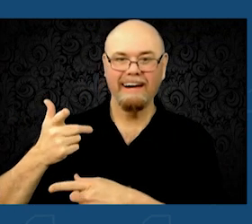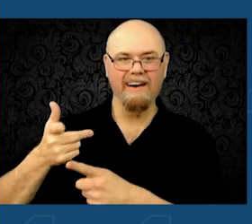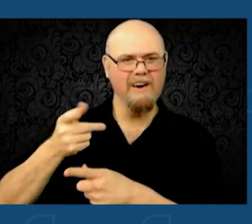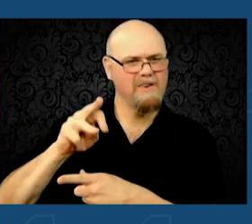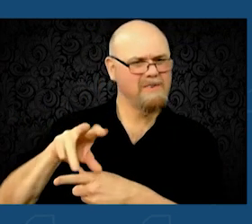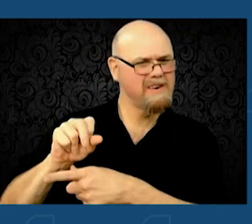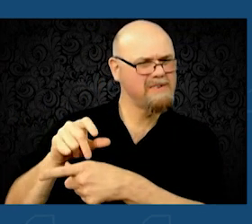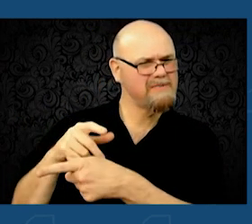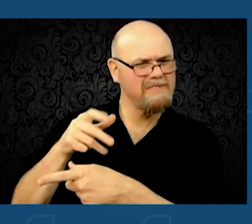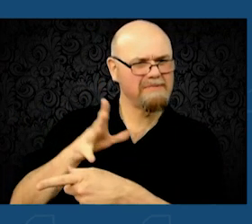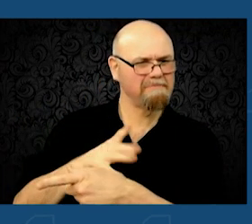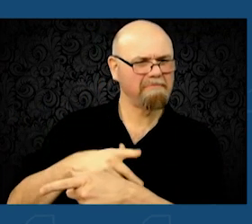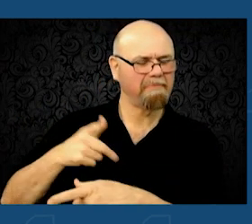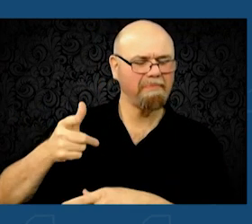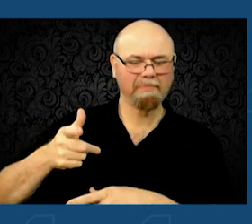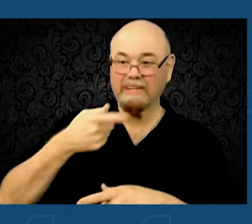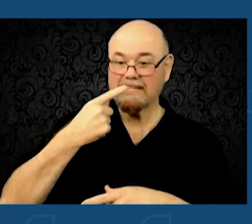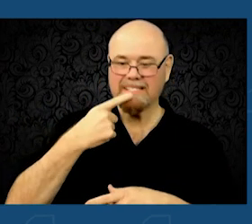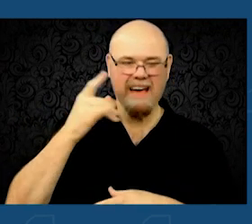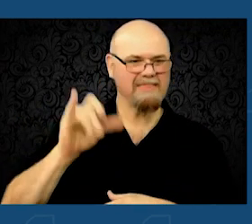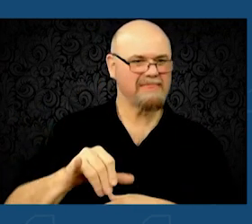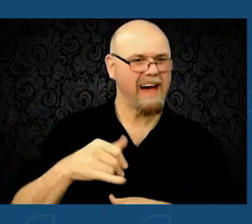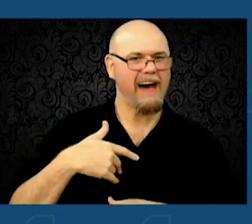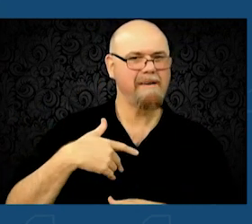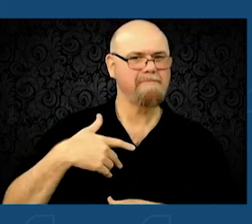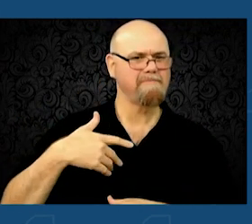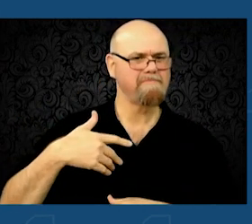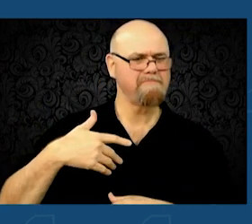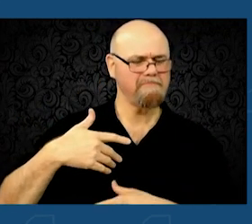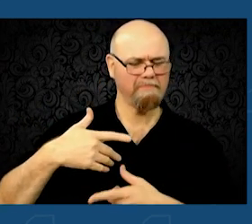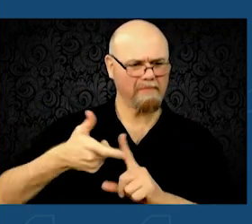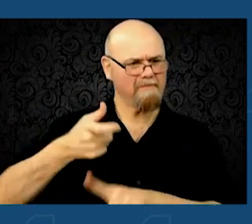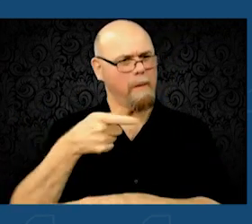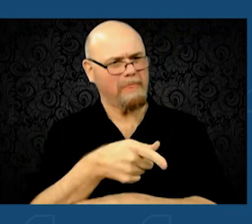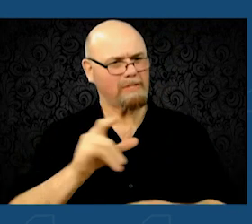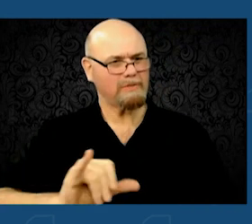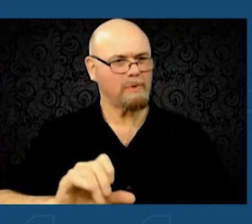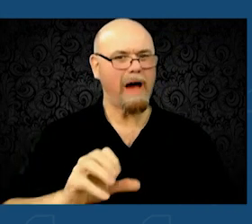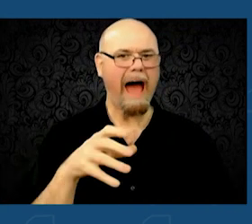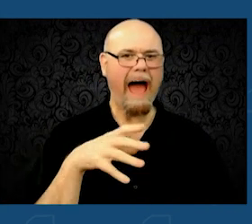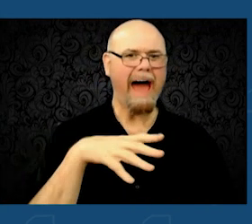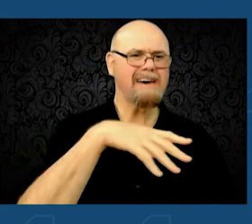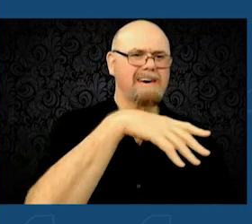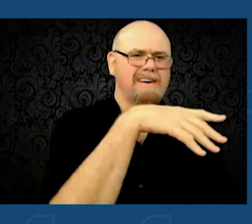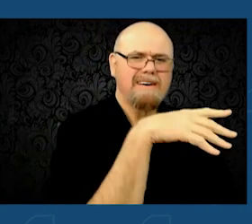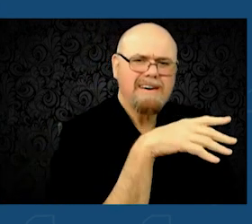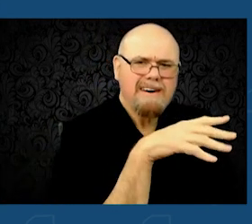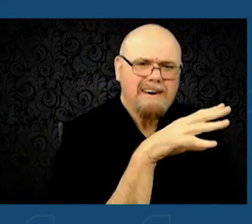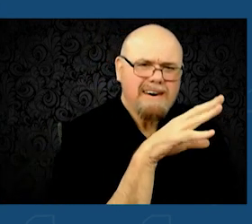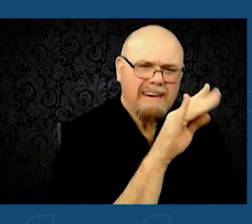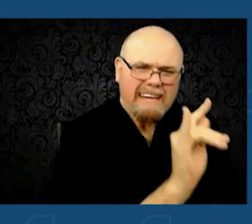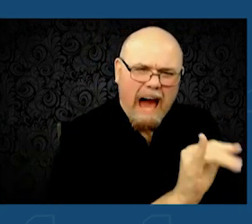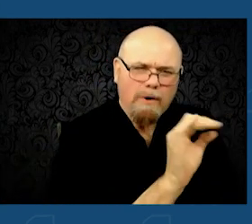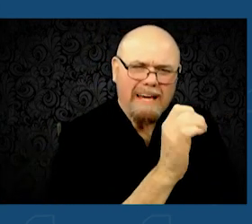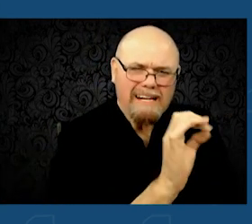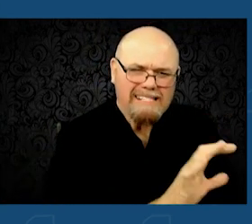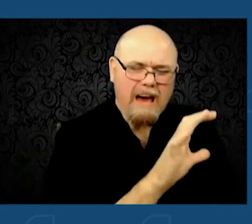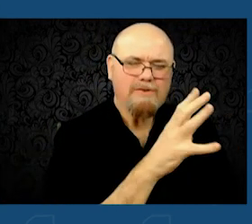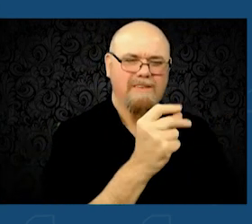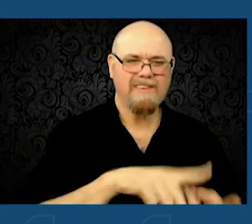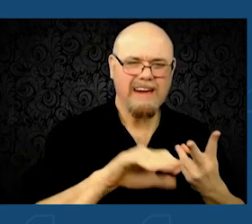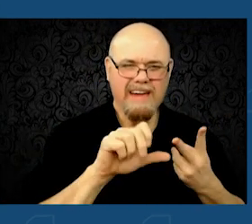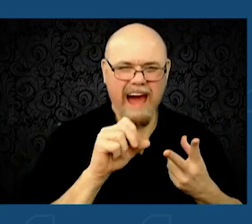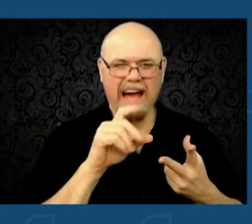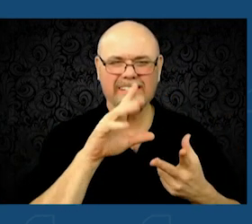Lackawanna outpunches its weight. And I think County Executive Poloncarz, Governor Hochul, myself, and Kaz would say that's